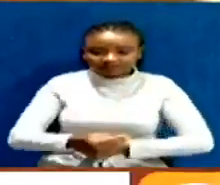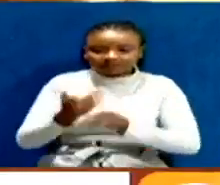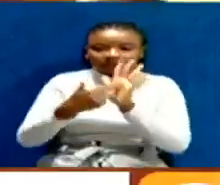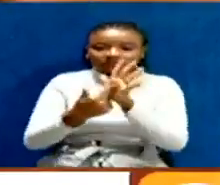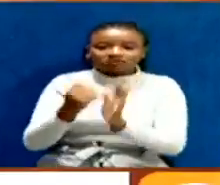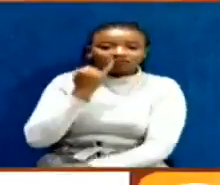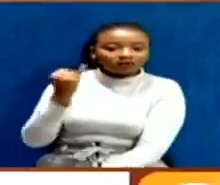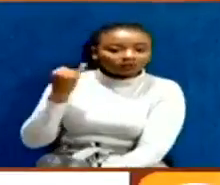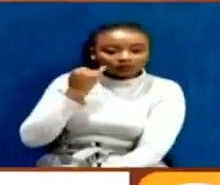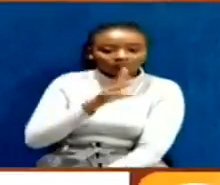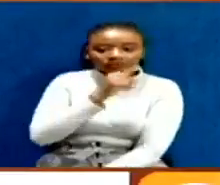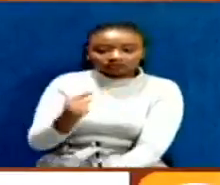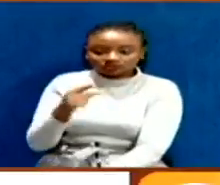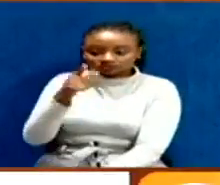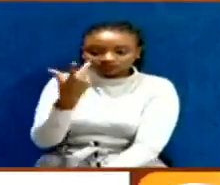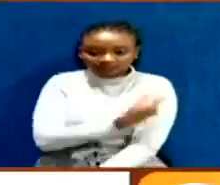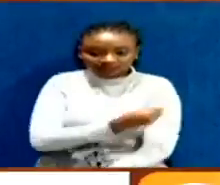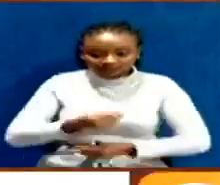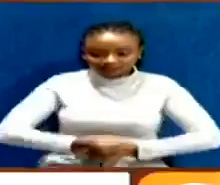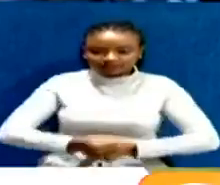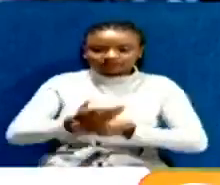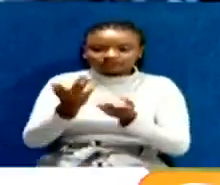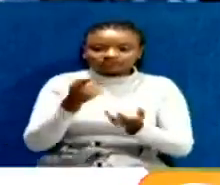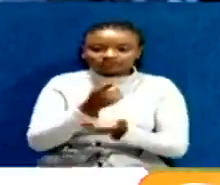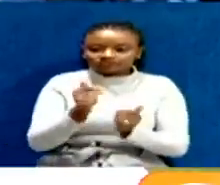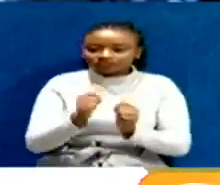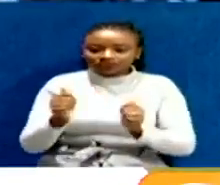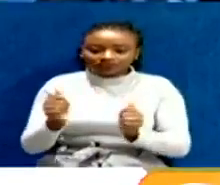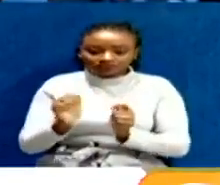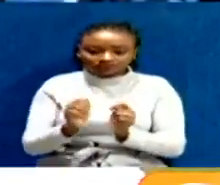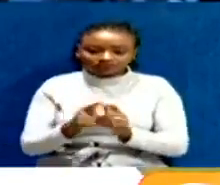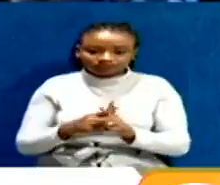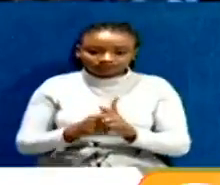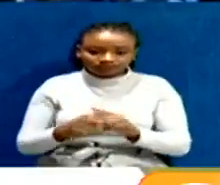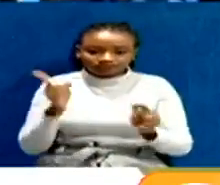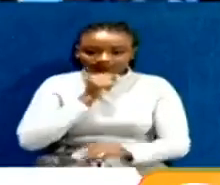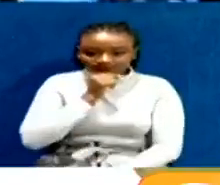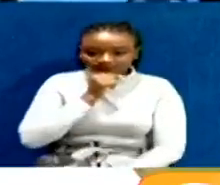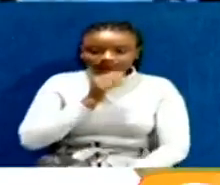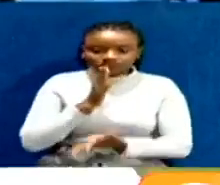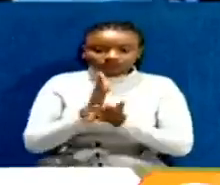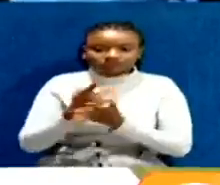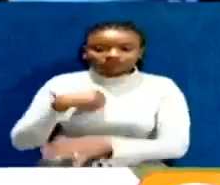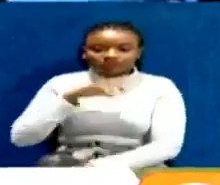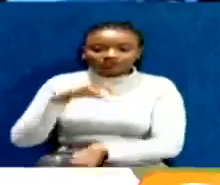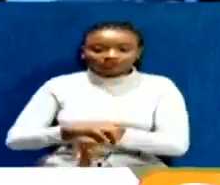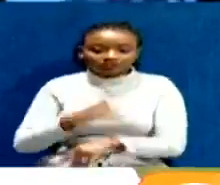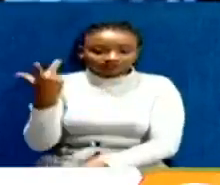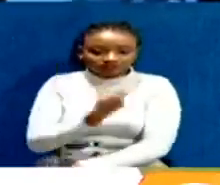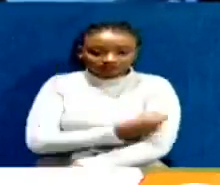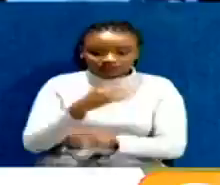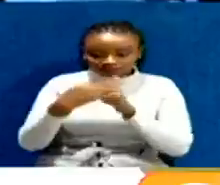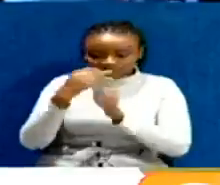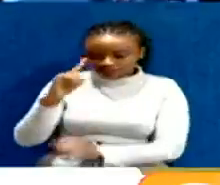and Uasin Gishu, the vaccination schedule has kicked off in earnest. Ingawa tumepata vaccines doses 8,000 kwa